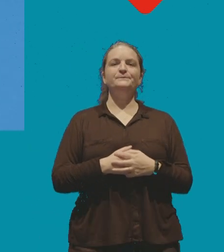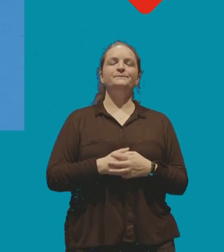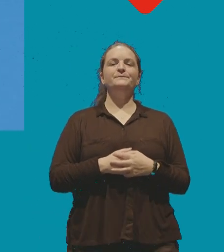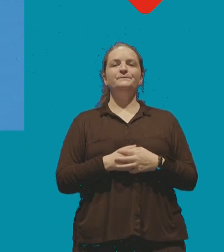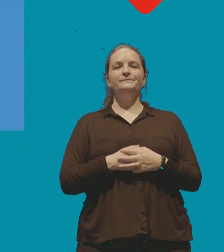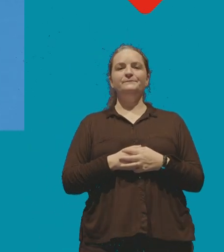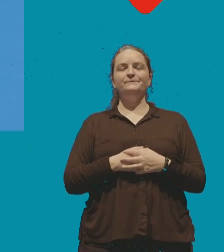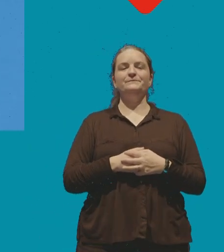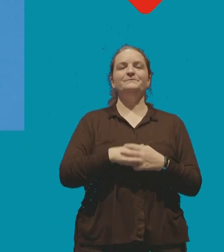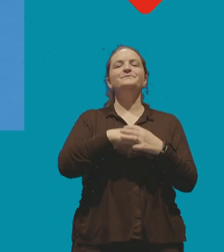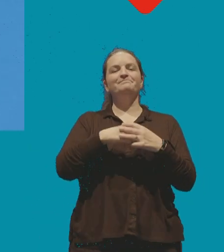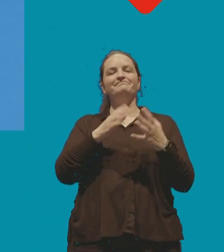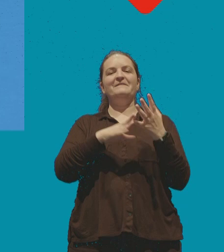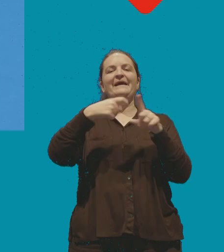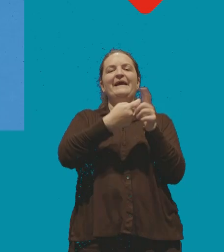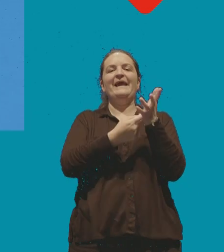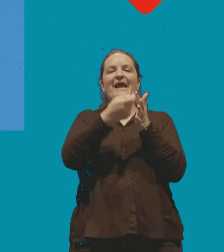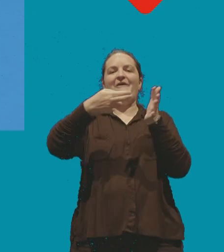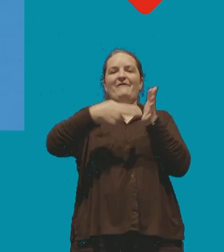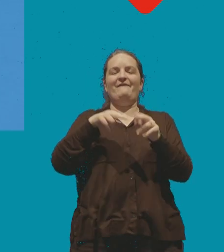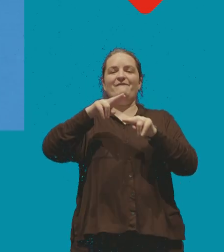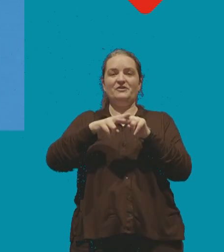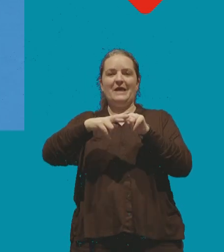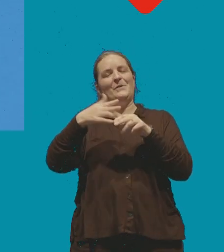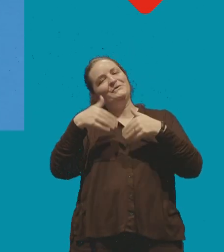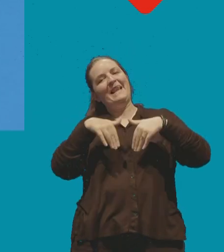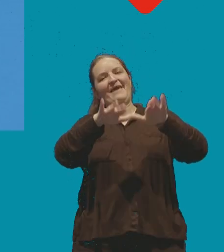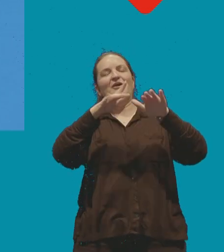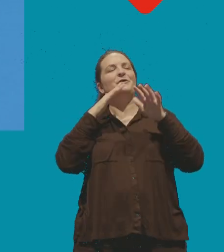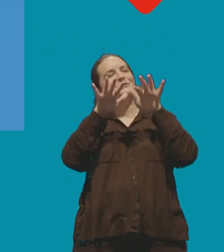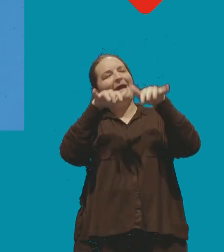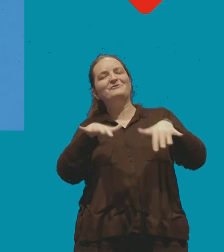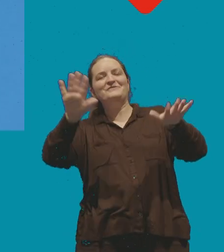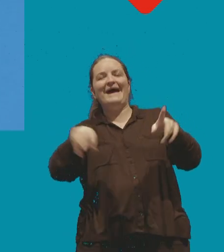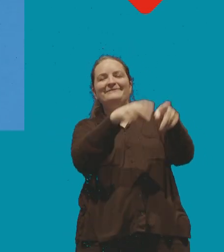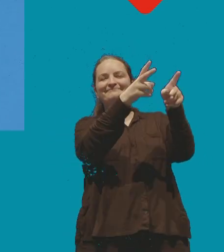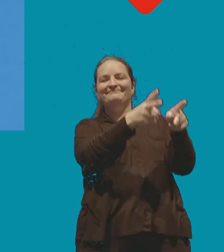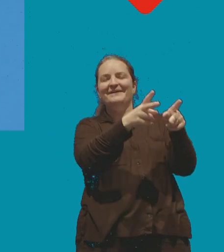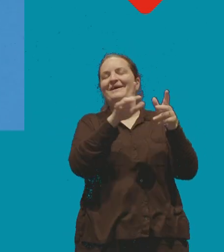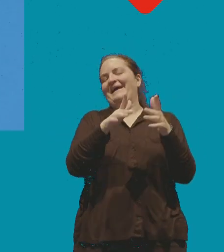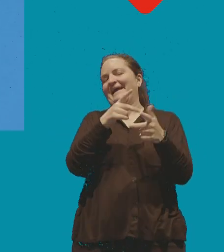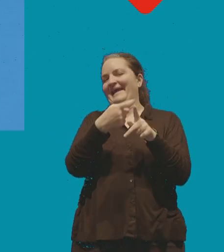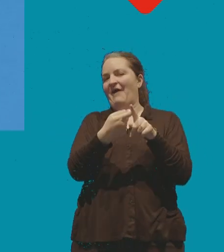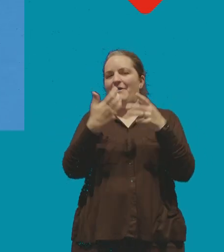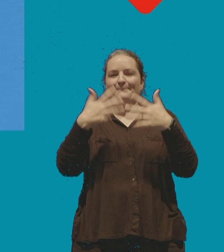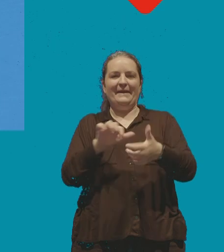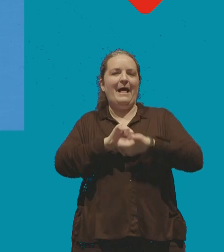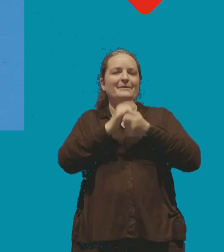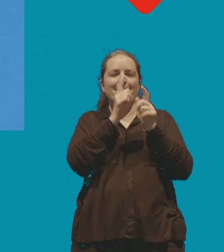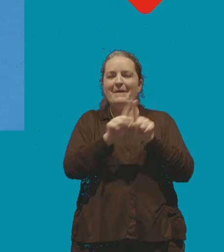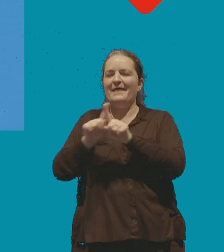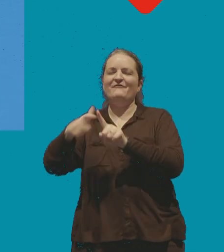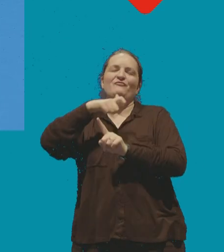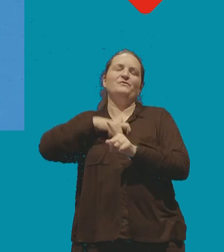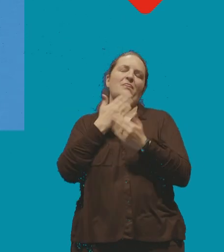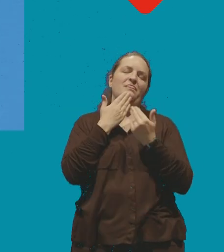Karen Foster, who leaves us to spend more time in the beautiful countryside of Oban. Karen has held so many roles, and I want to thank her on behalf of all of